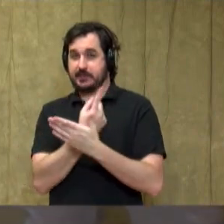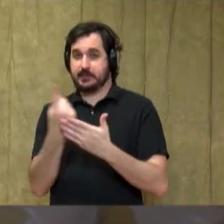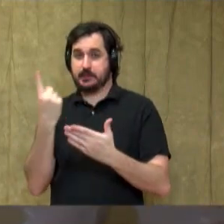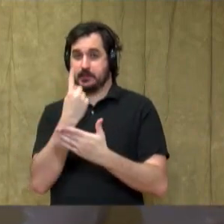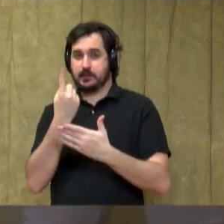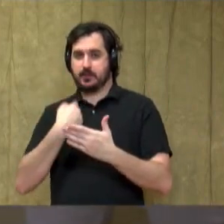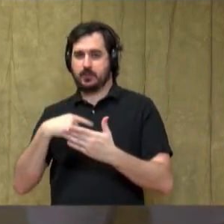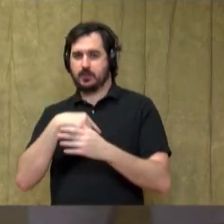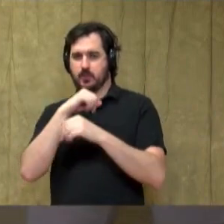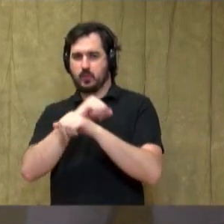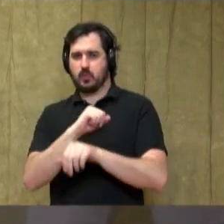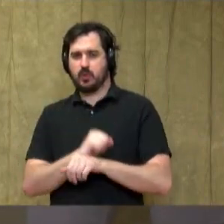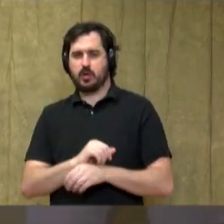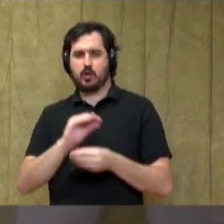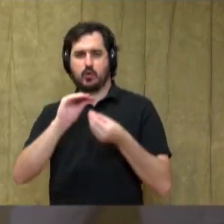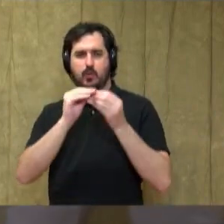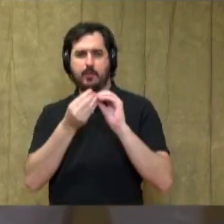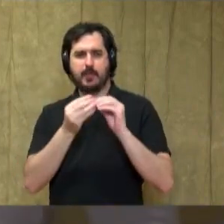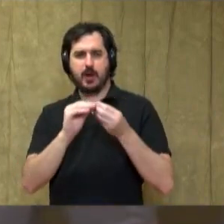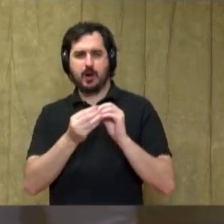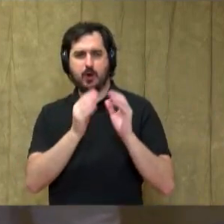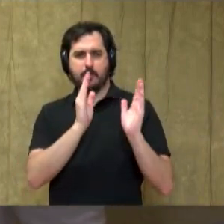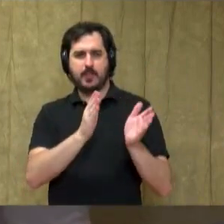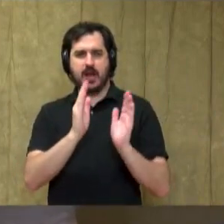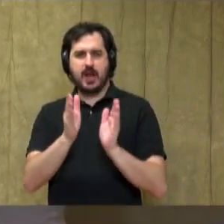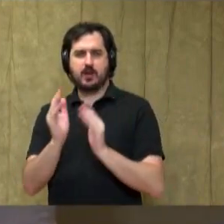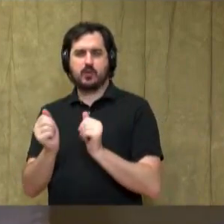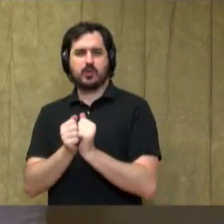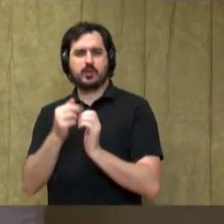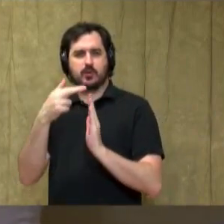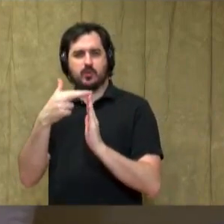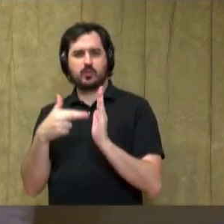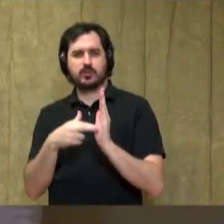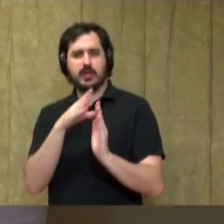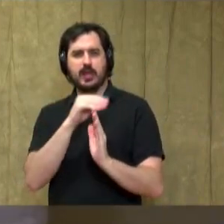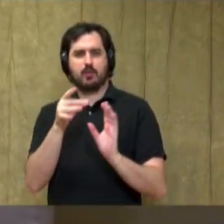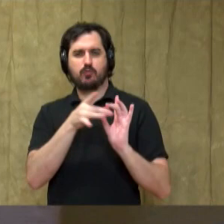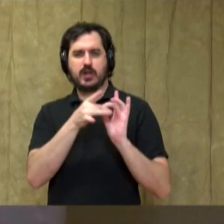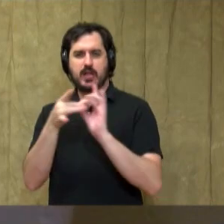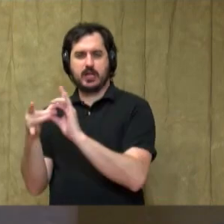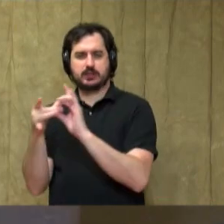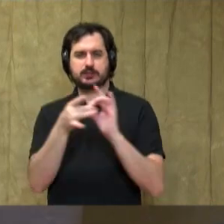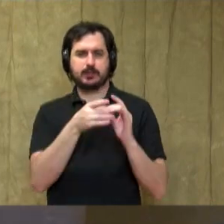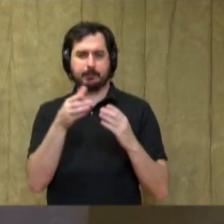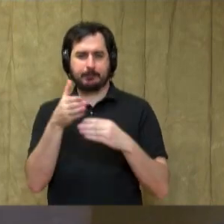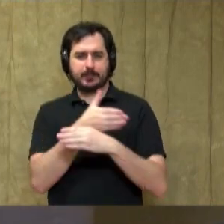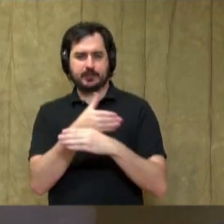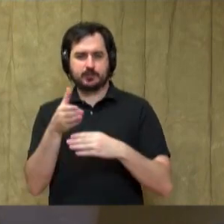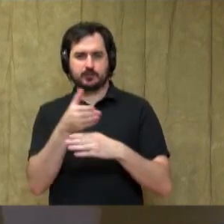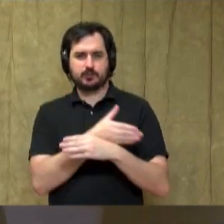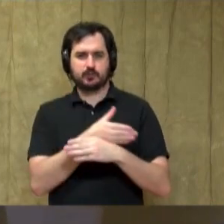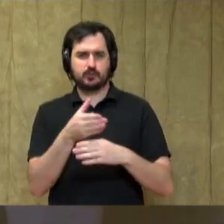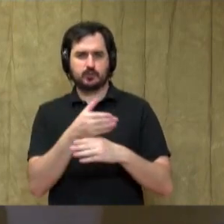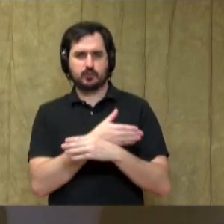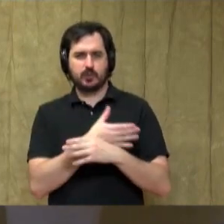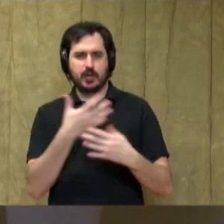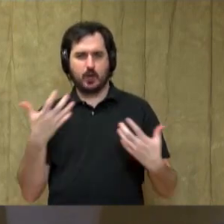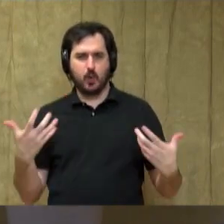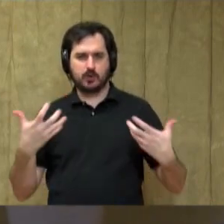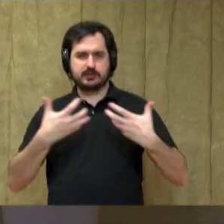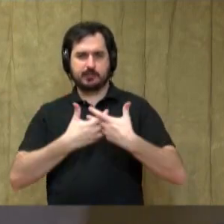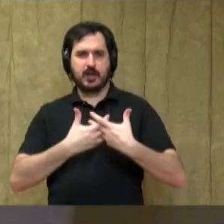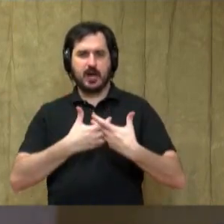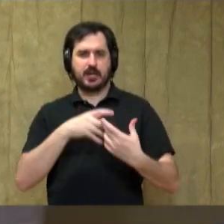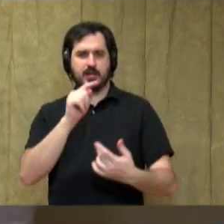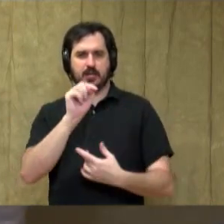rules and relationships between corresponding terms. And I don't know if you remember about corresponding